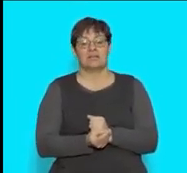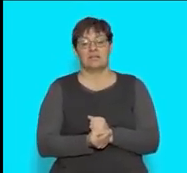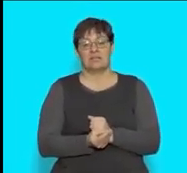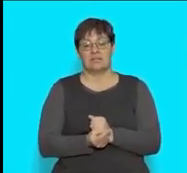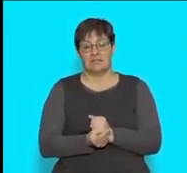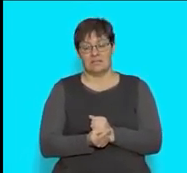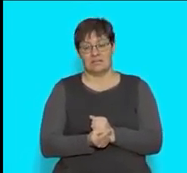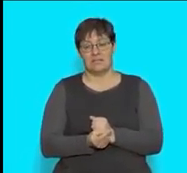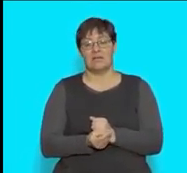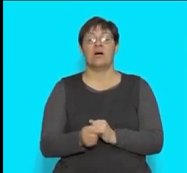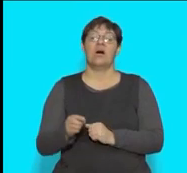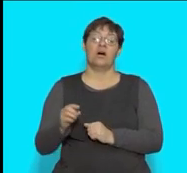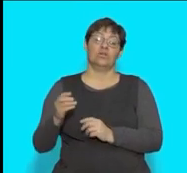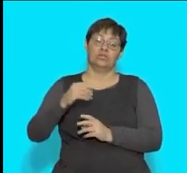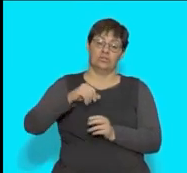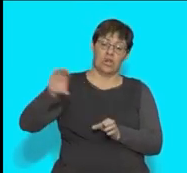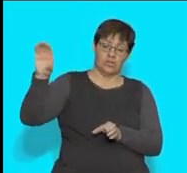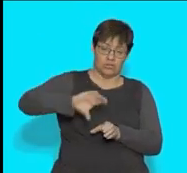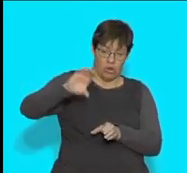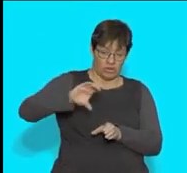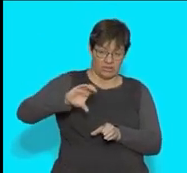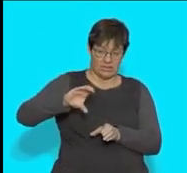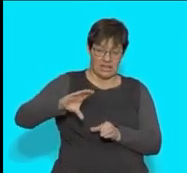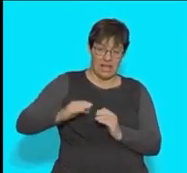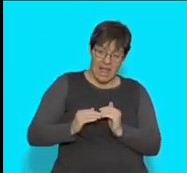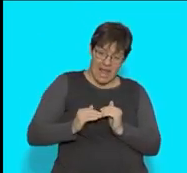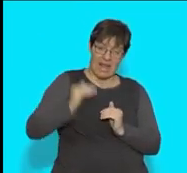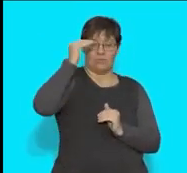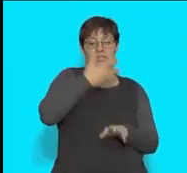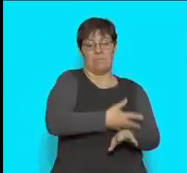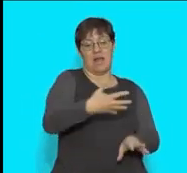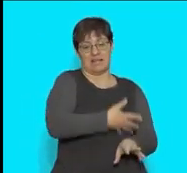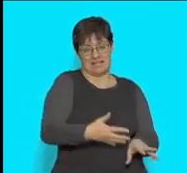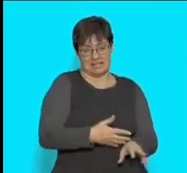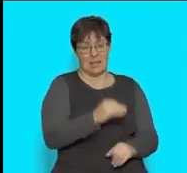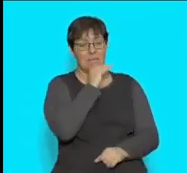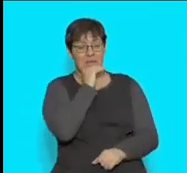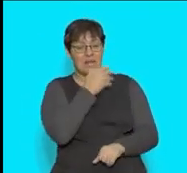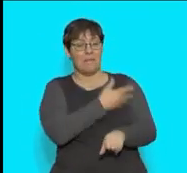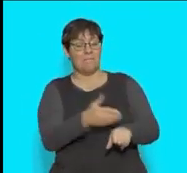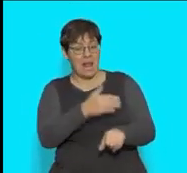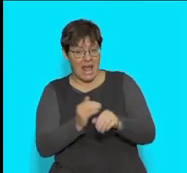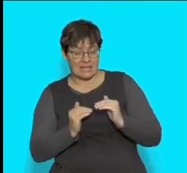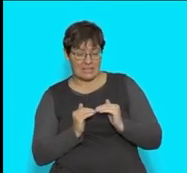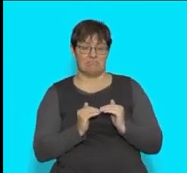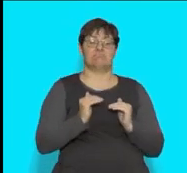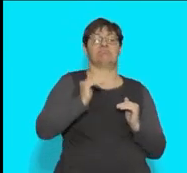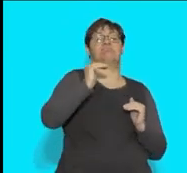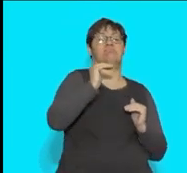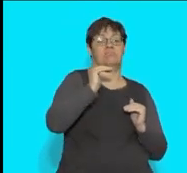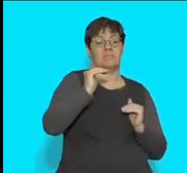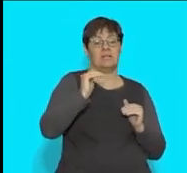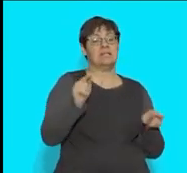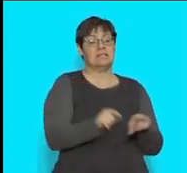Right, increases. My salt concentration increases, which means my blood pressure